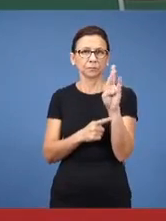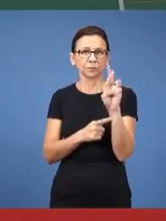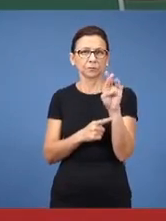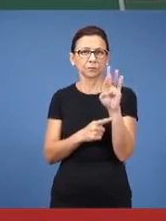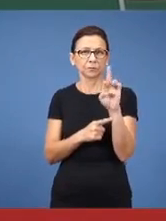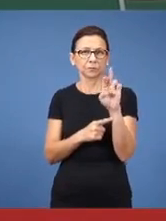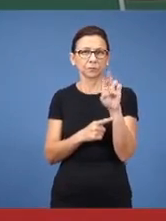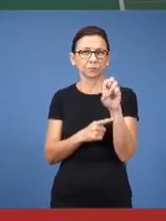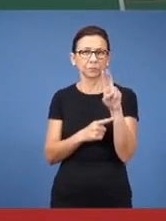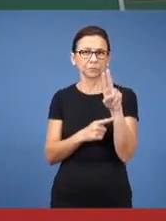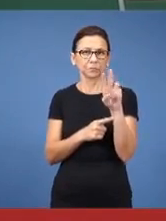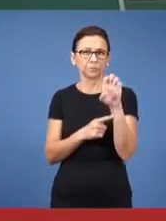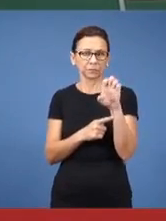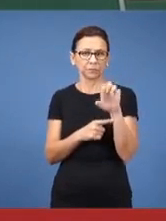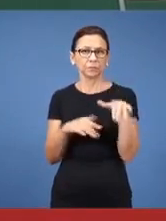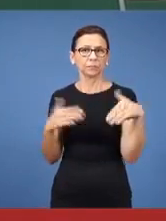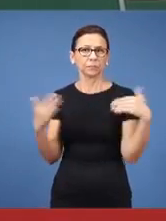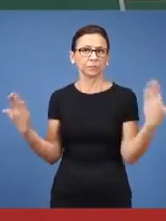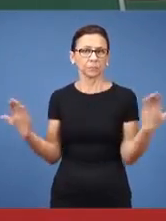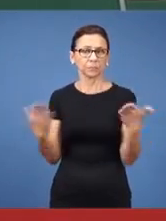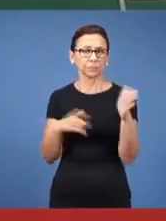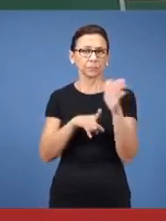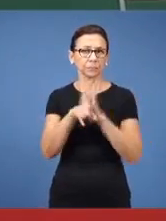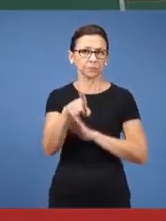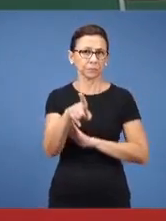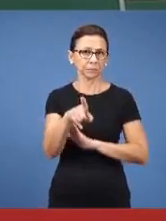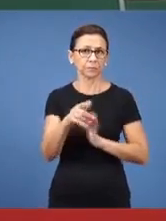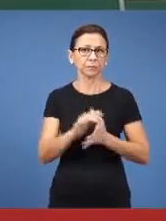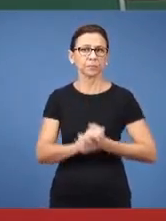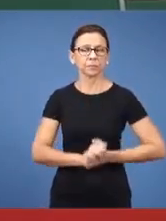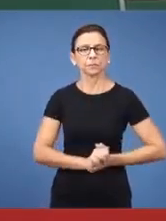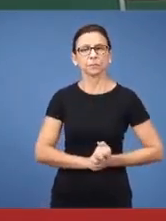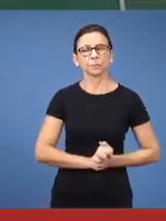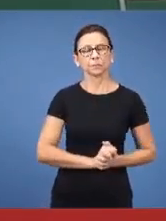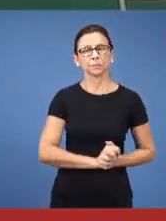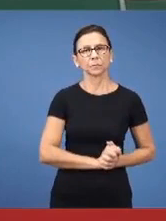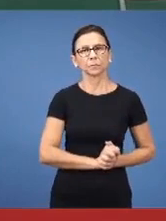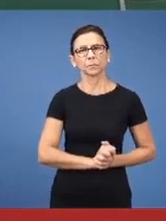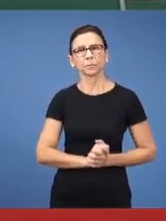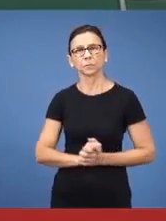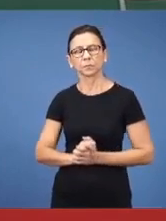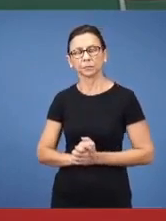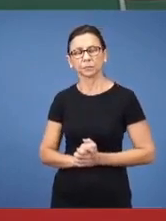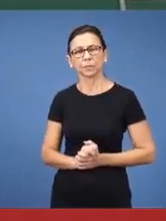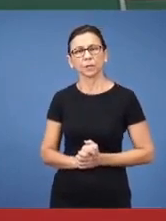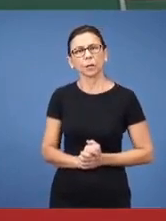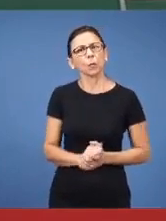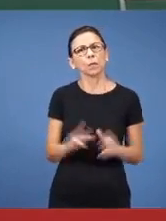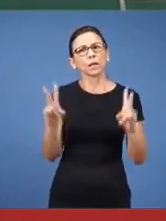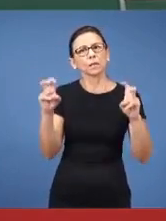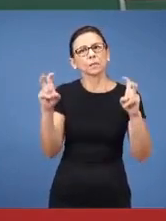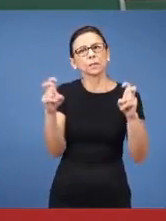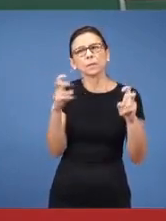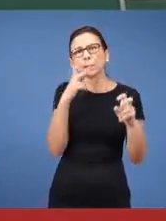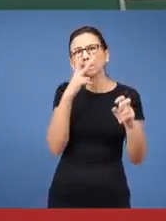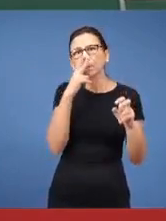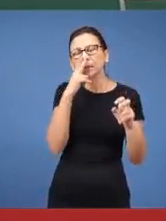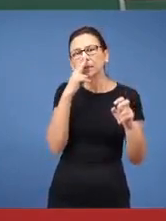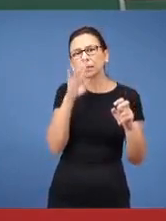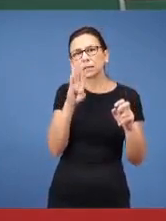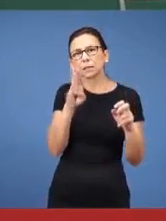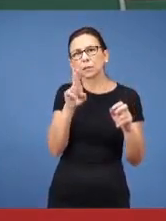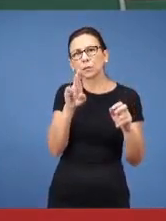soon. So now, today is the question. You're going to find the word soon, the expression similar